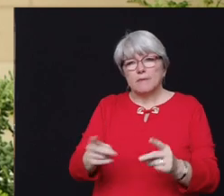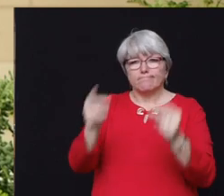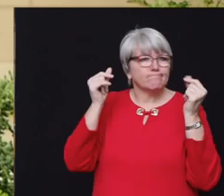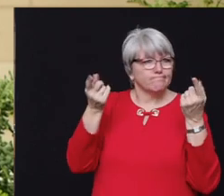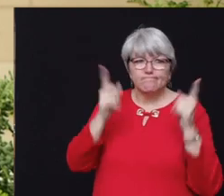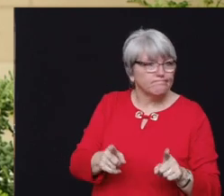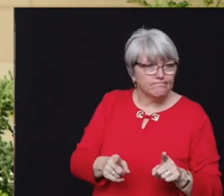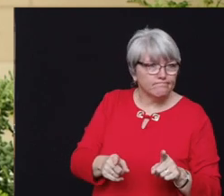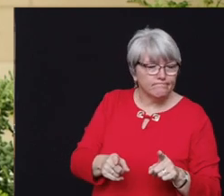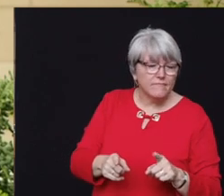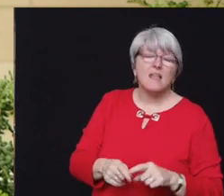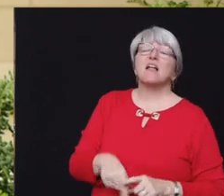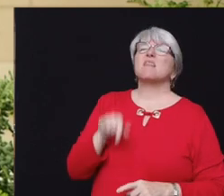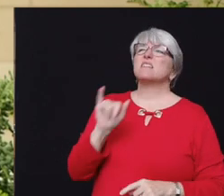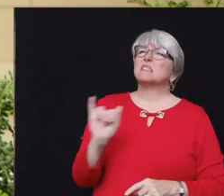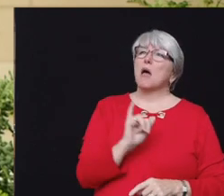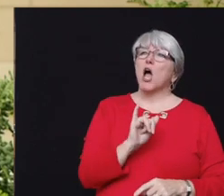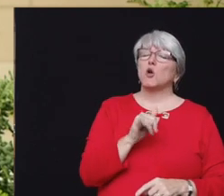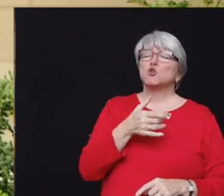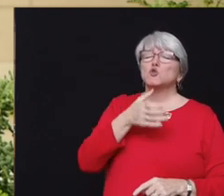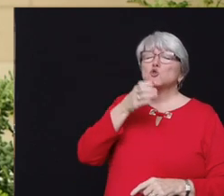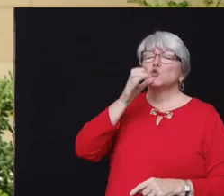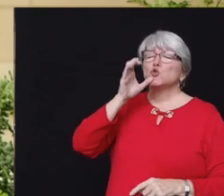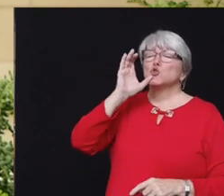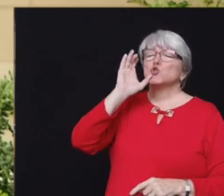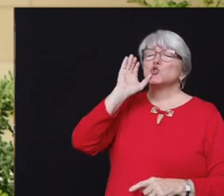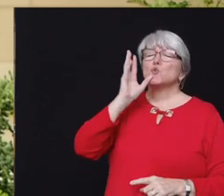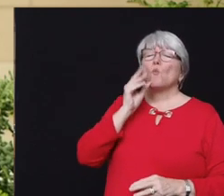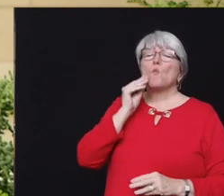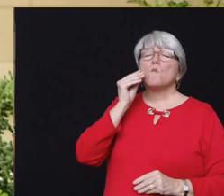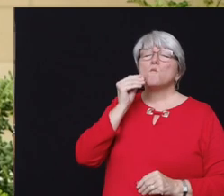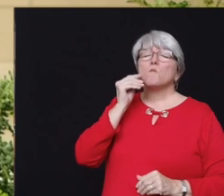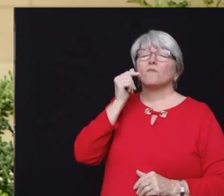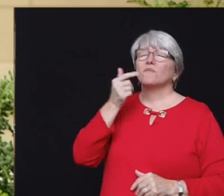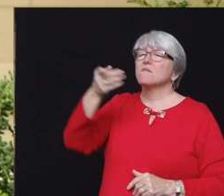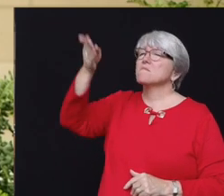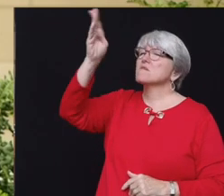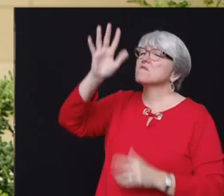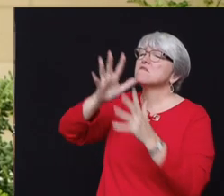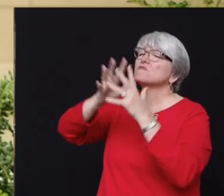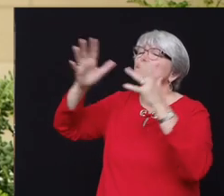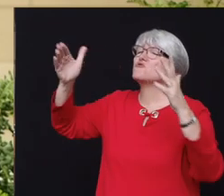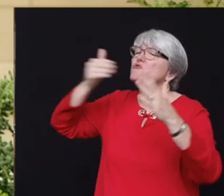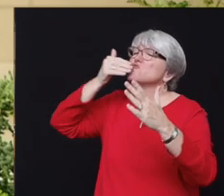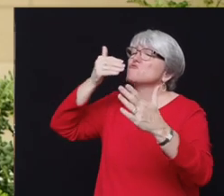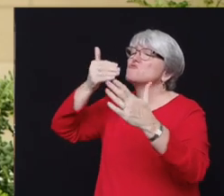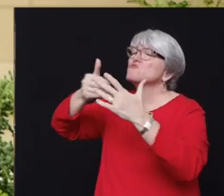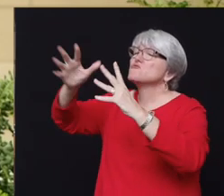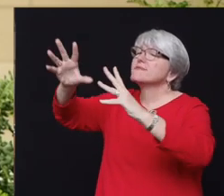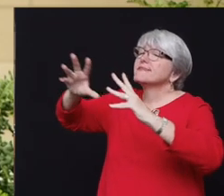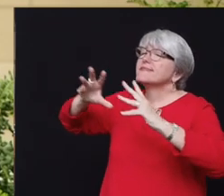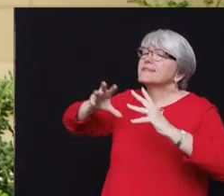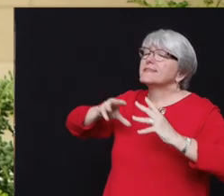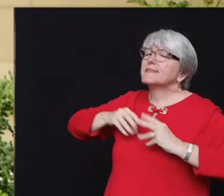instant. This is about drinking deeply from the well of God's goodness.